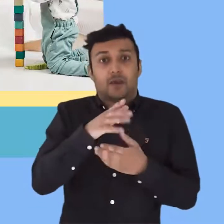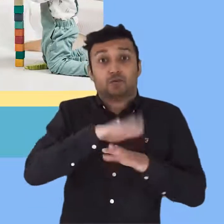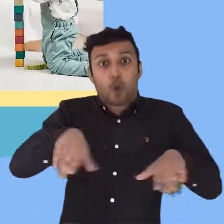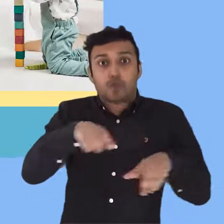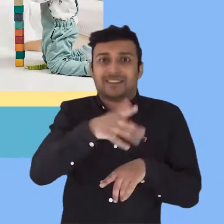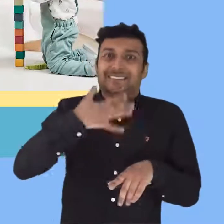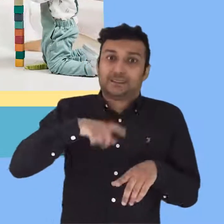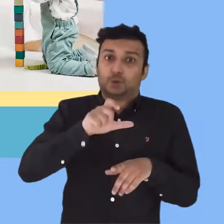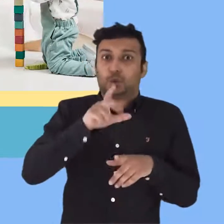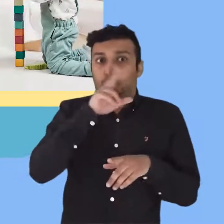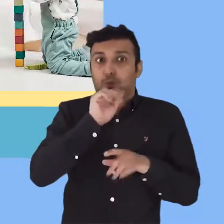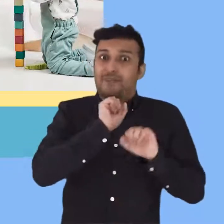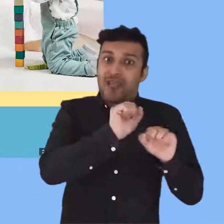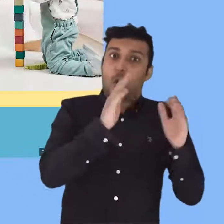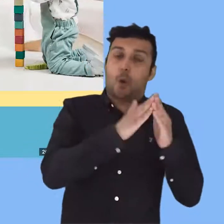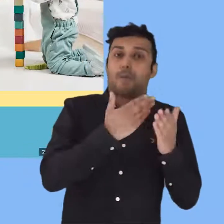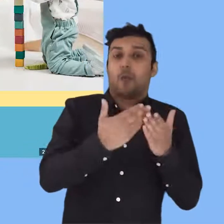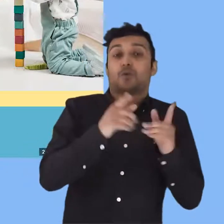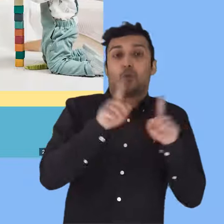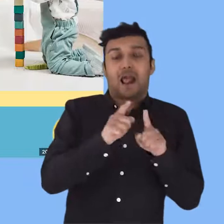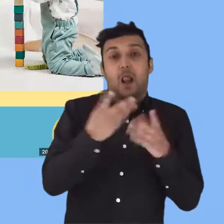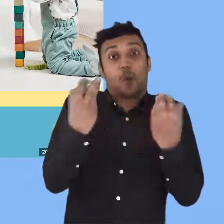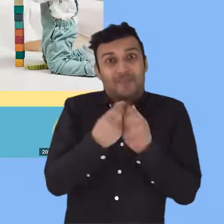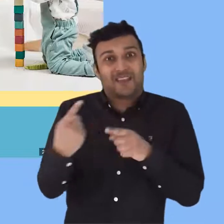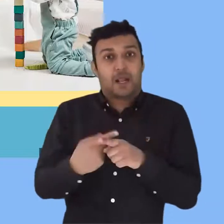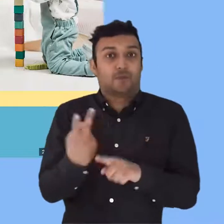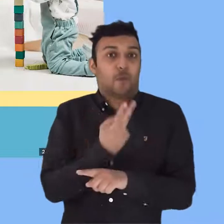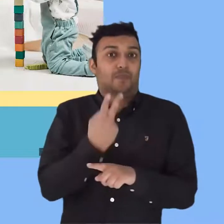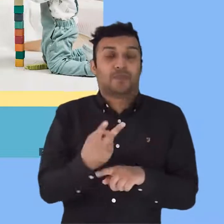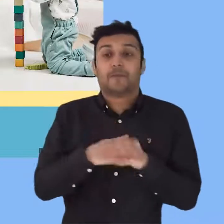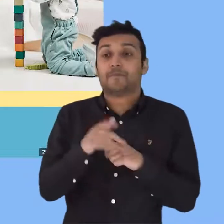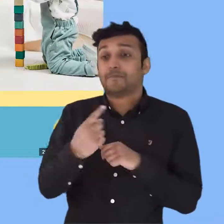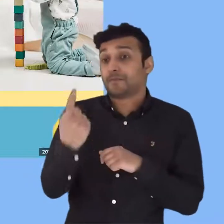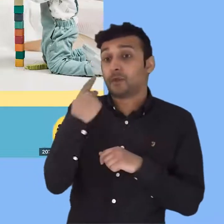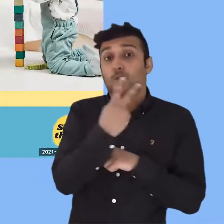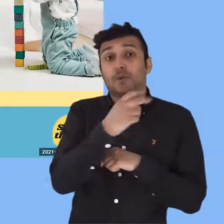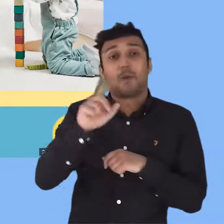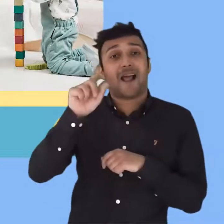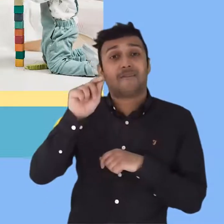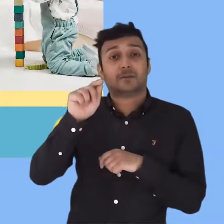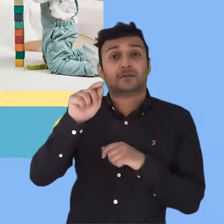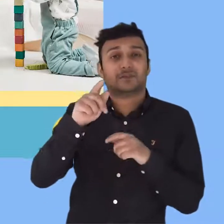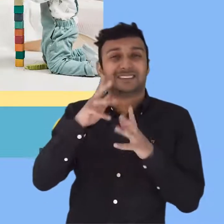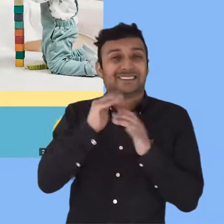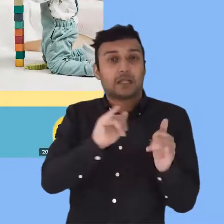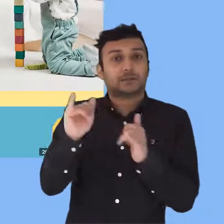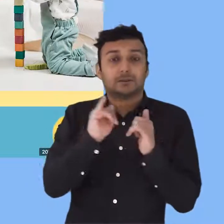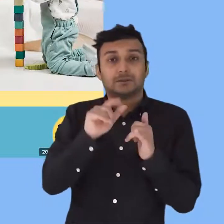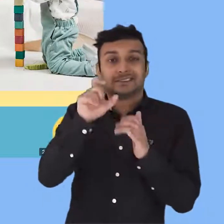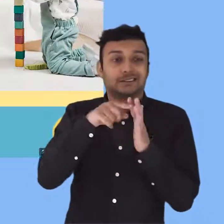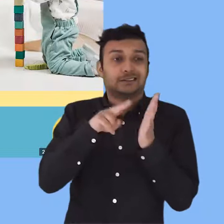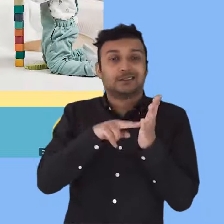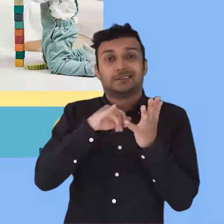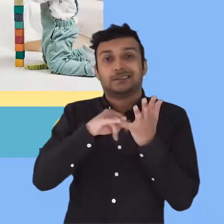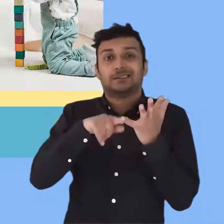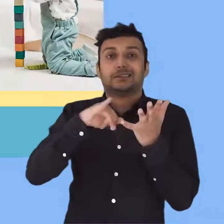English. So from the last census, 2011 census, 7.7% of the population in the UK had